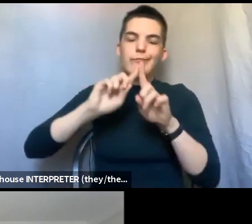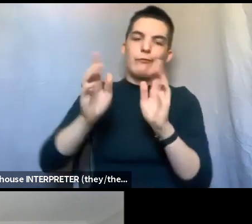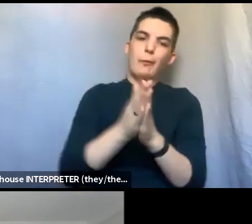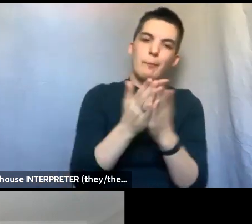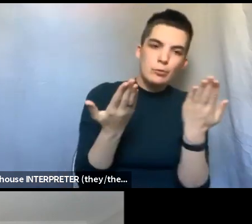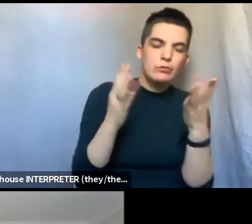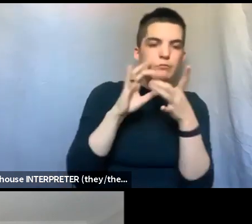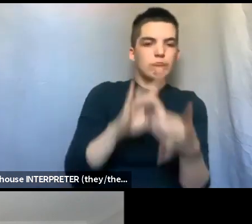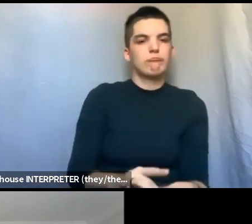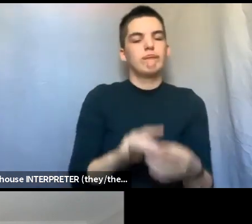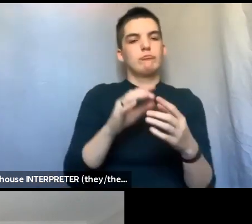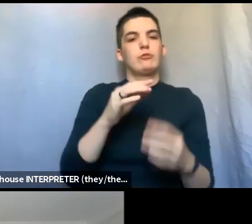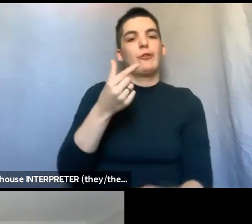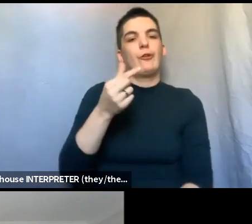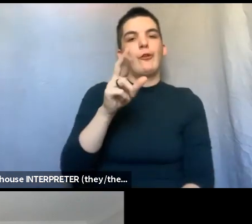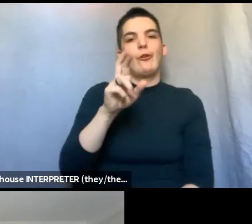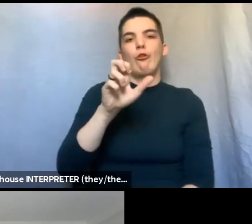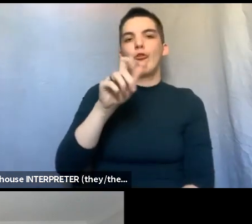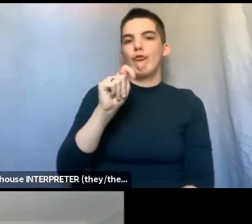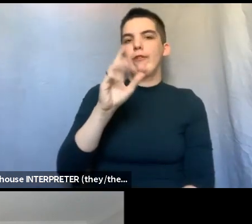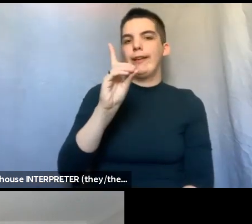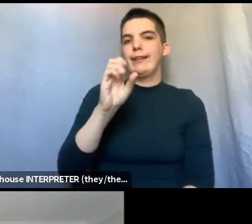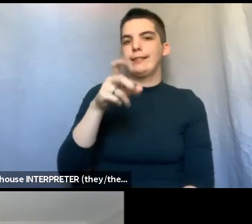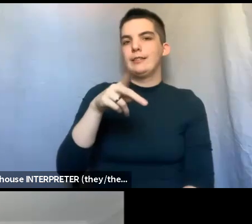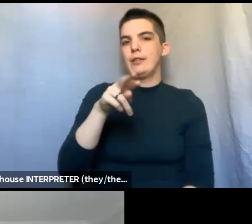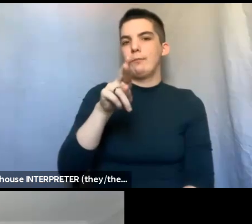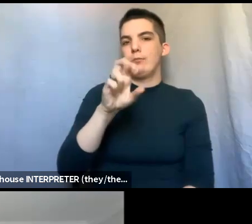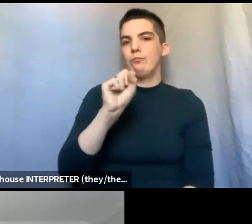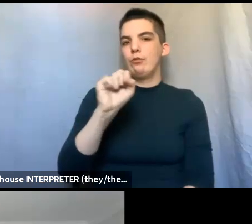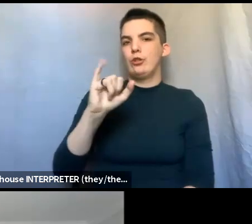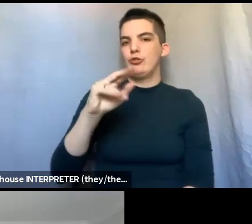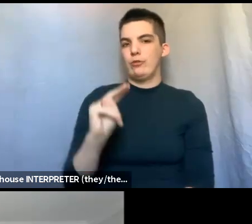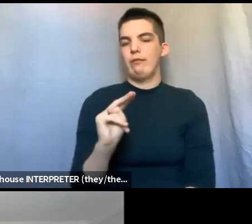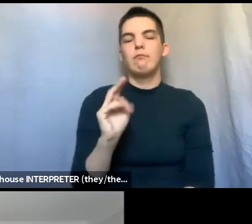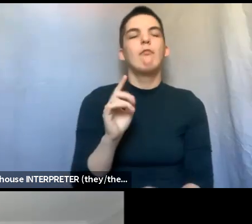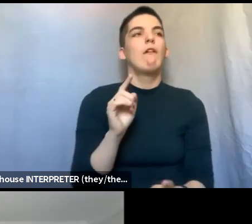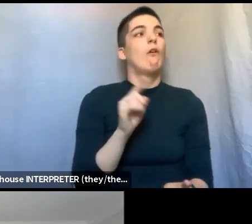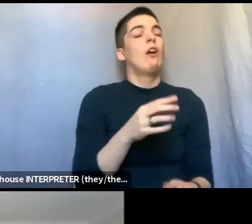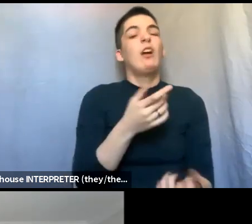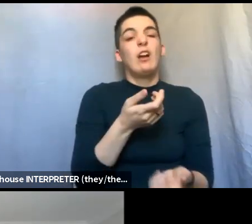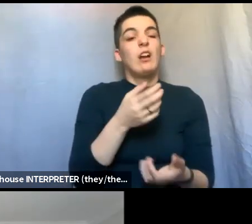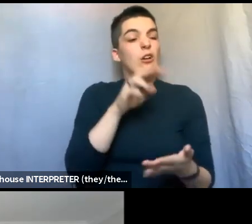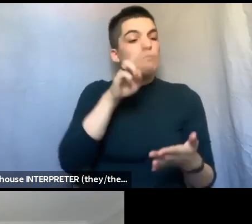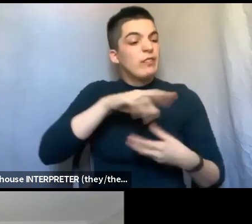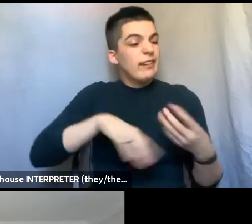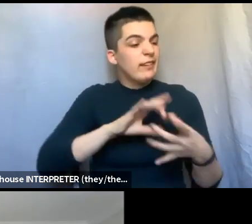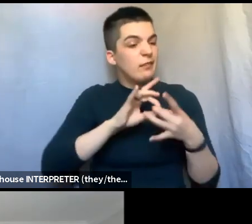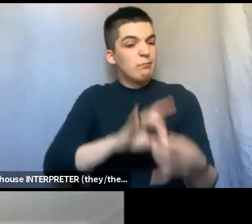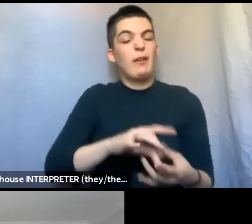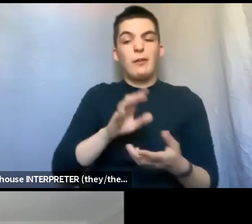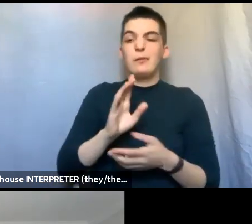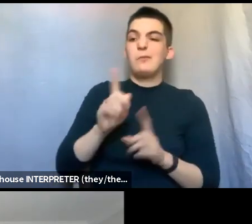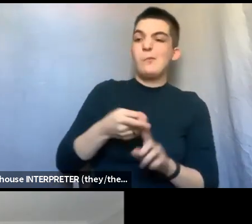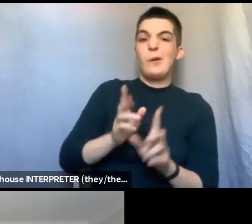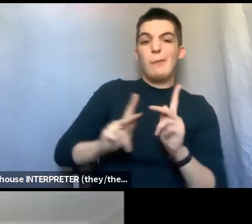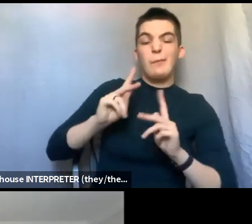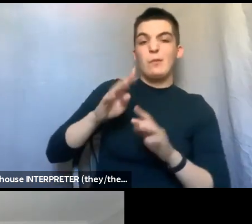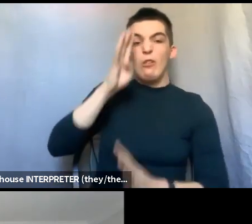Depression, and the people who started the group theater who spent most of their time trying to find something to eat for the first